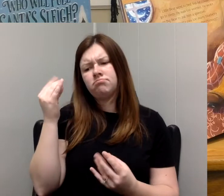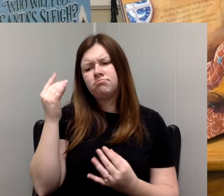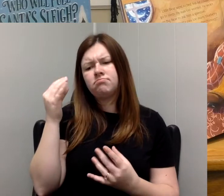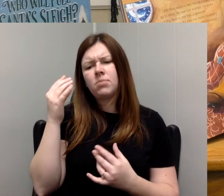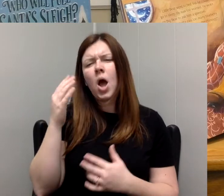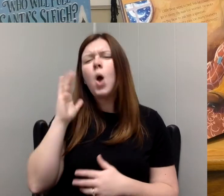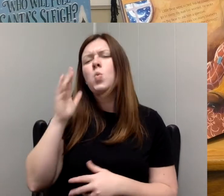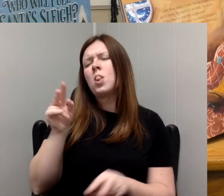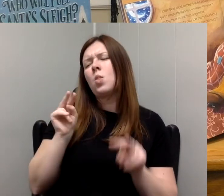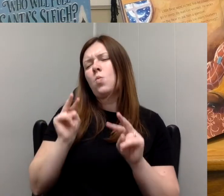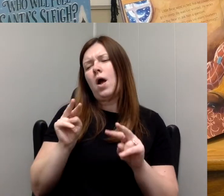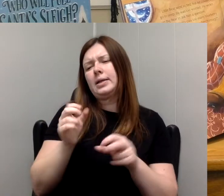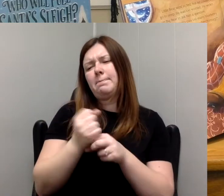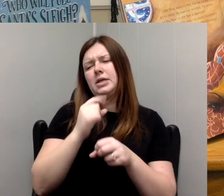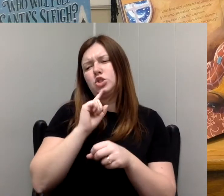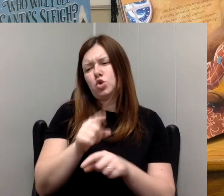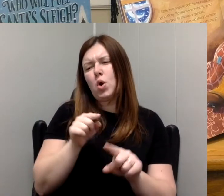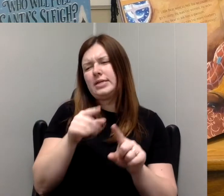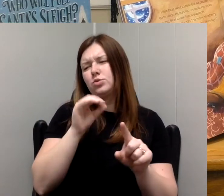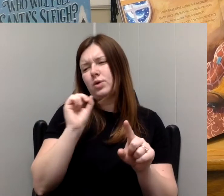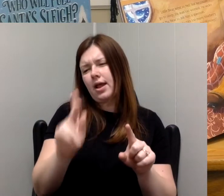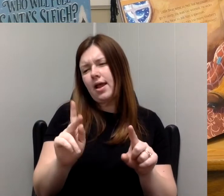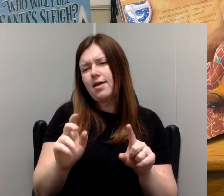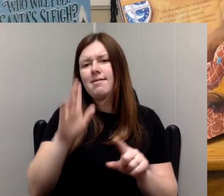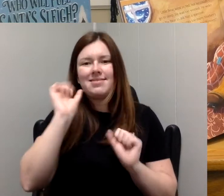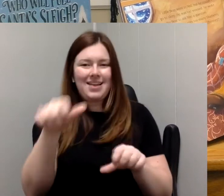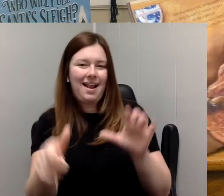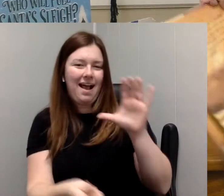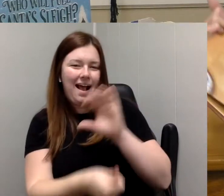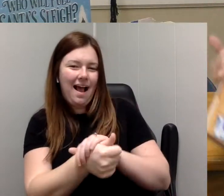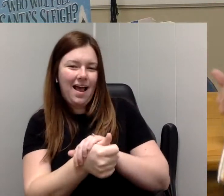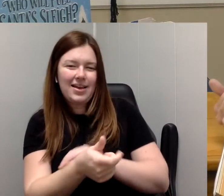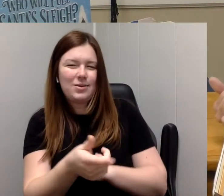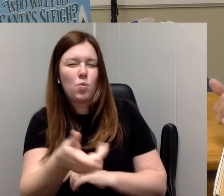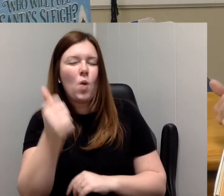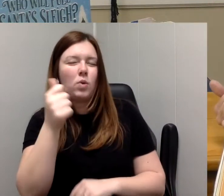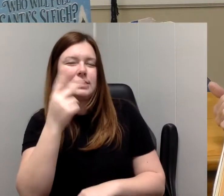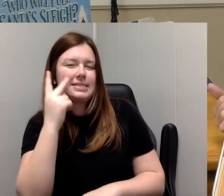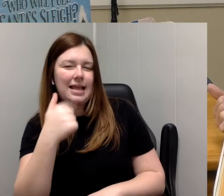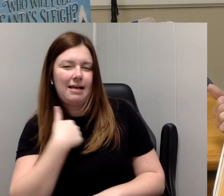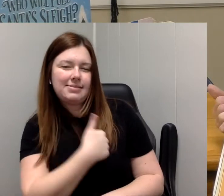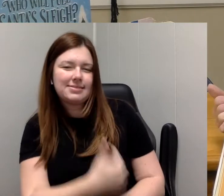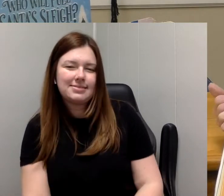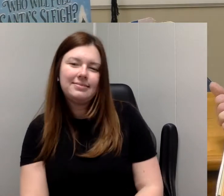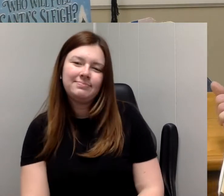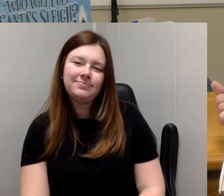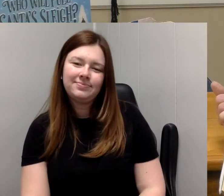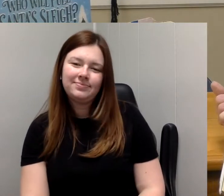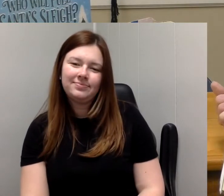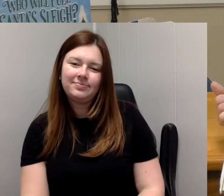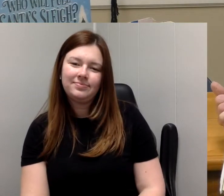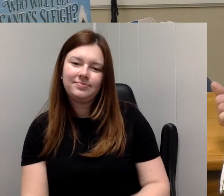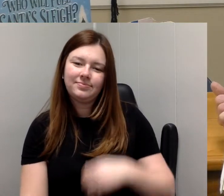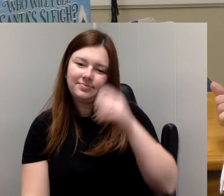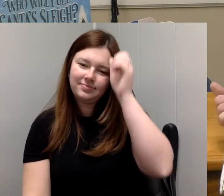to make sure he's okay, said Little Bear. We can hide so he won't see us.